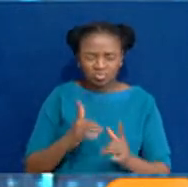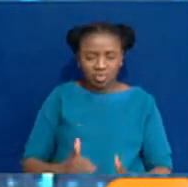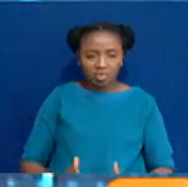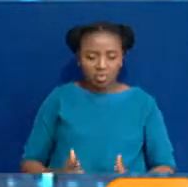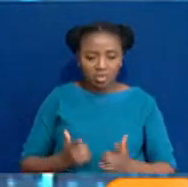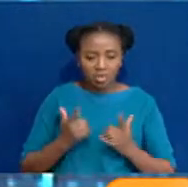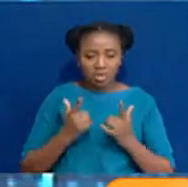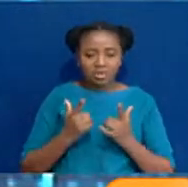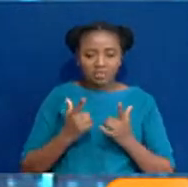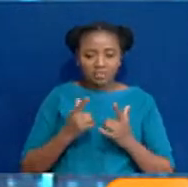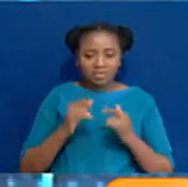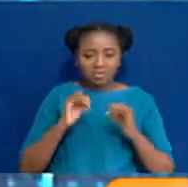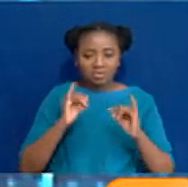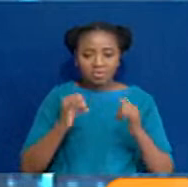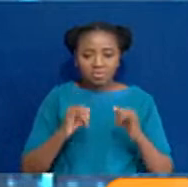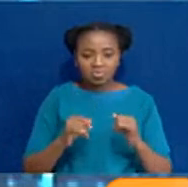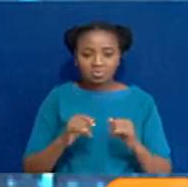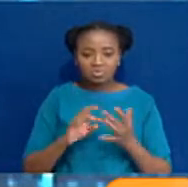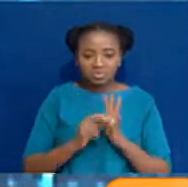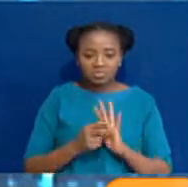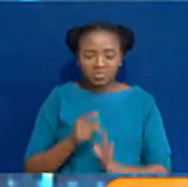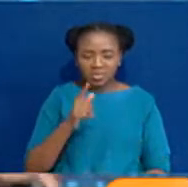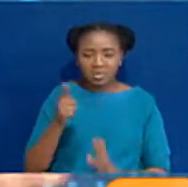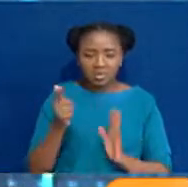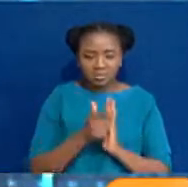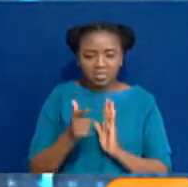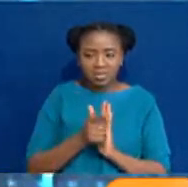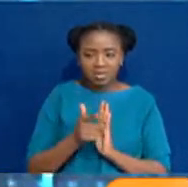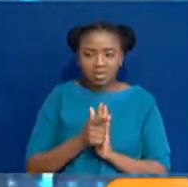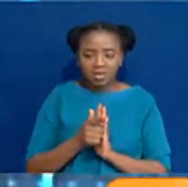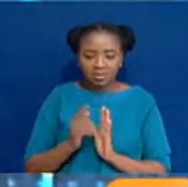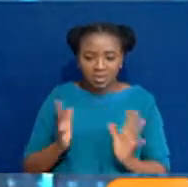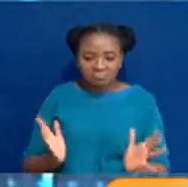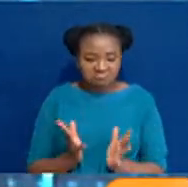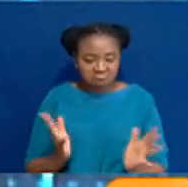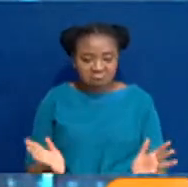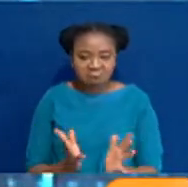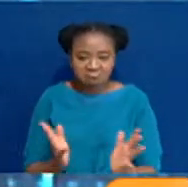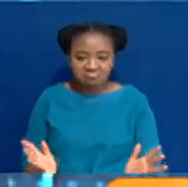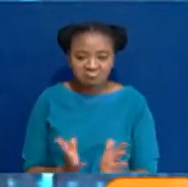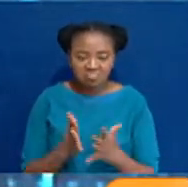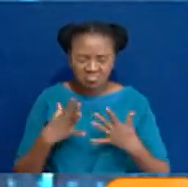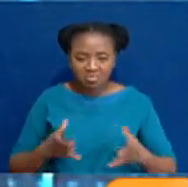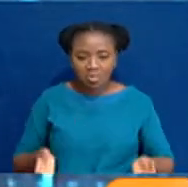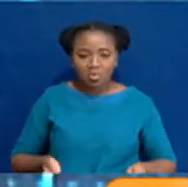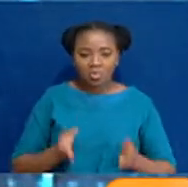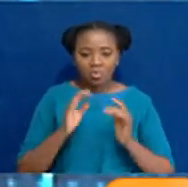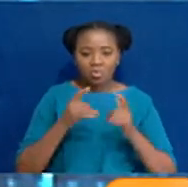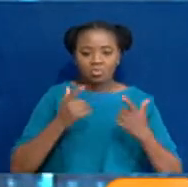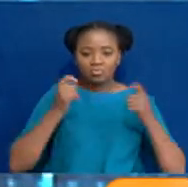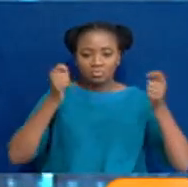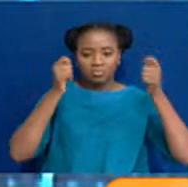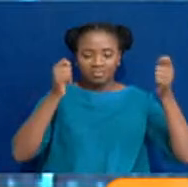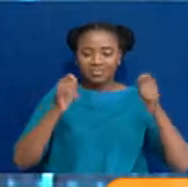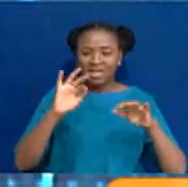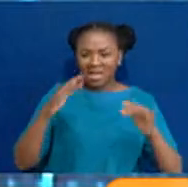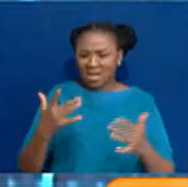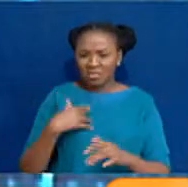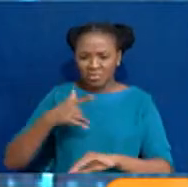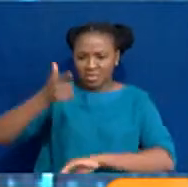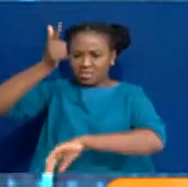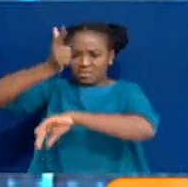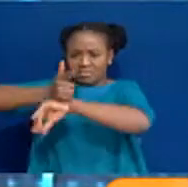take, it's as if the media is actually mobilizing people to come out to demonstrate. How is that? The media just puts their cameras there.